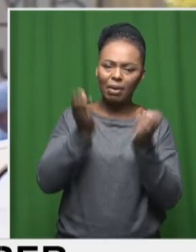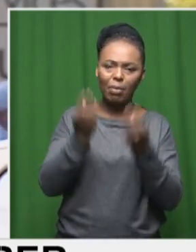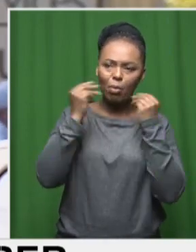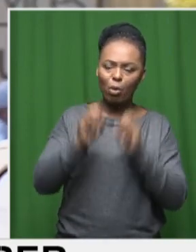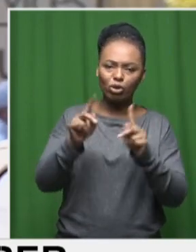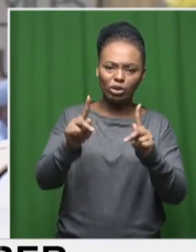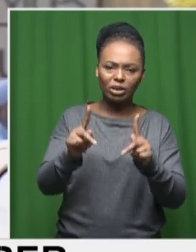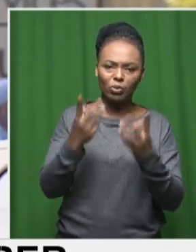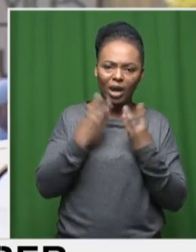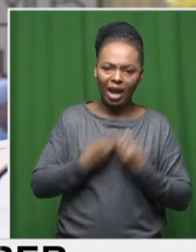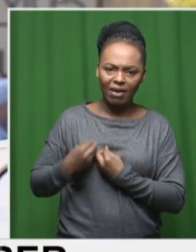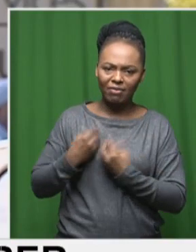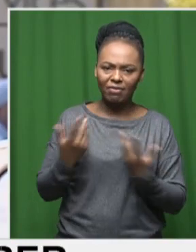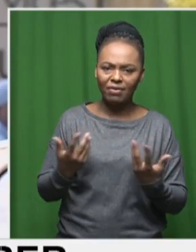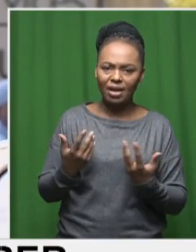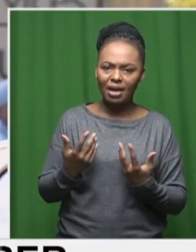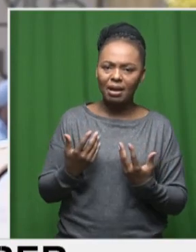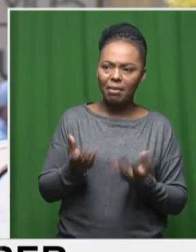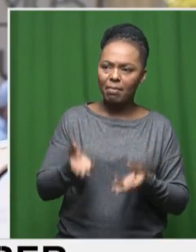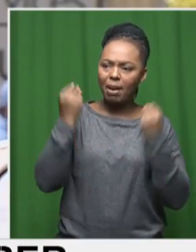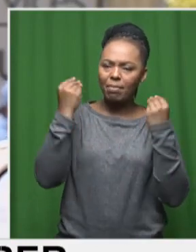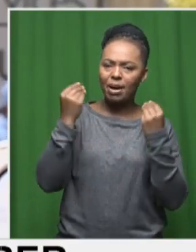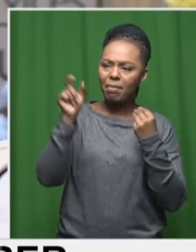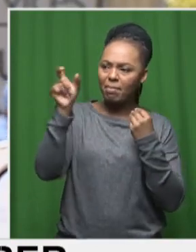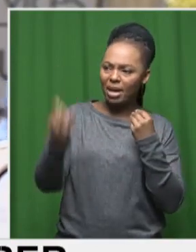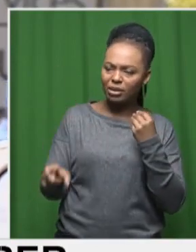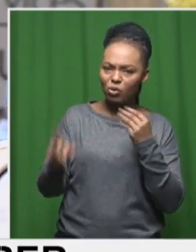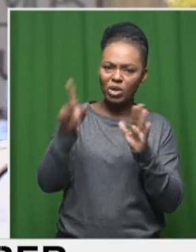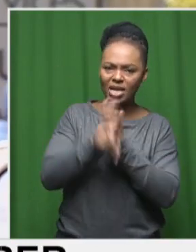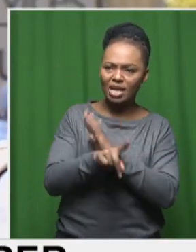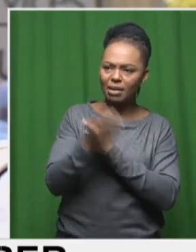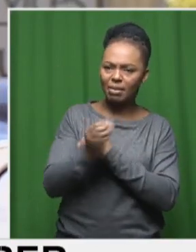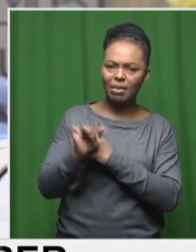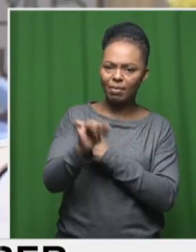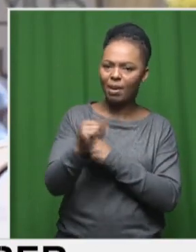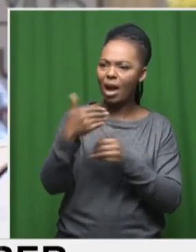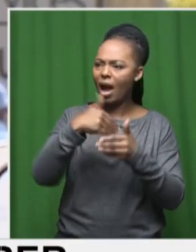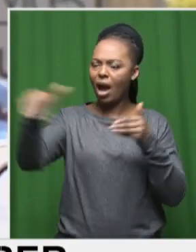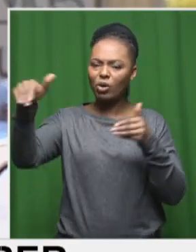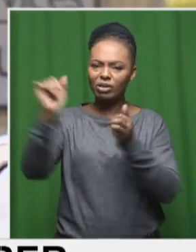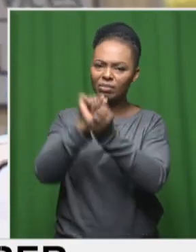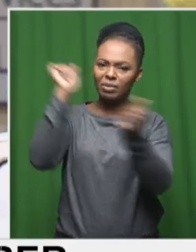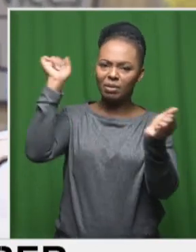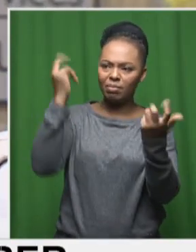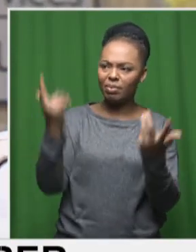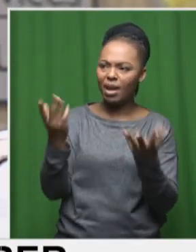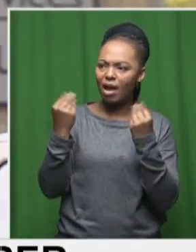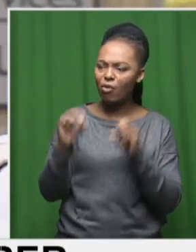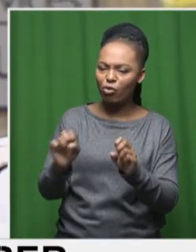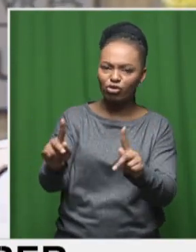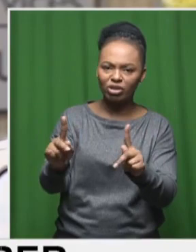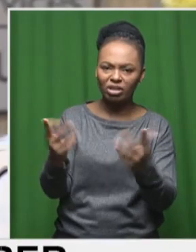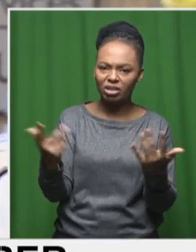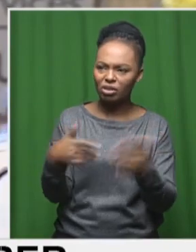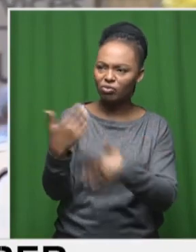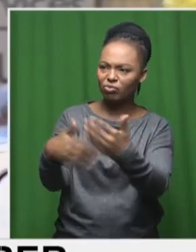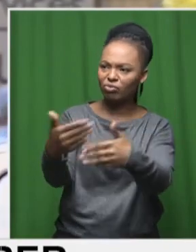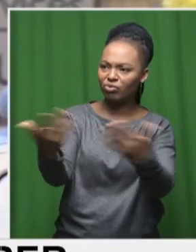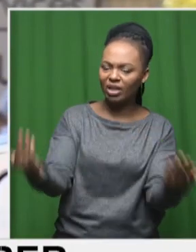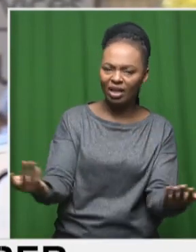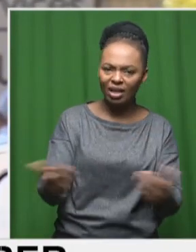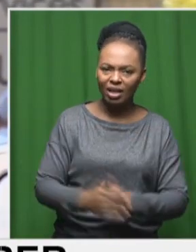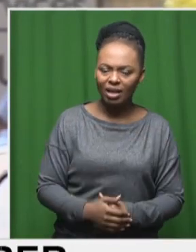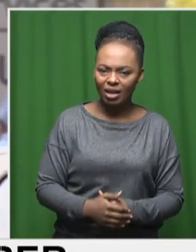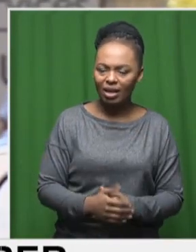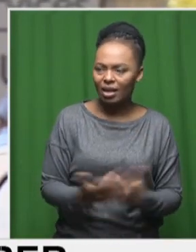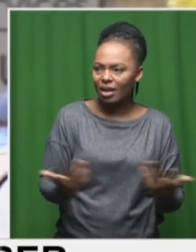that we've had? They just find that their criminals are out on the street and they don't even have an opportunity to go through the process. It's